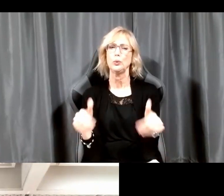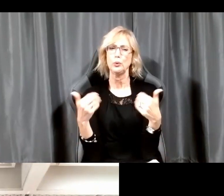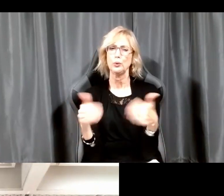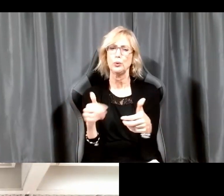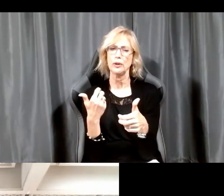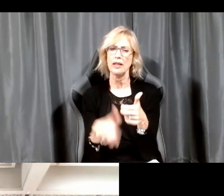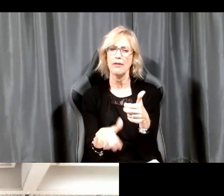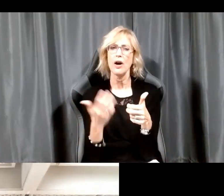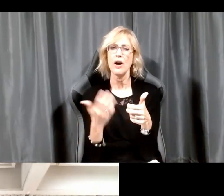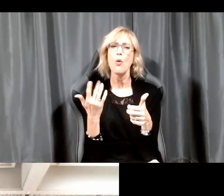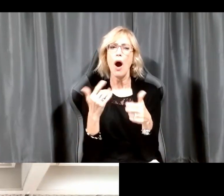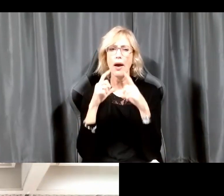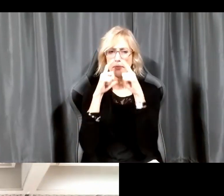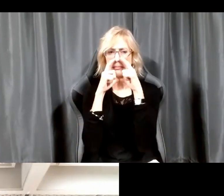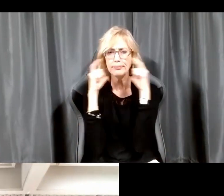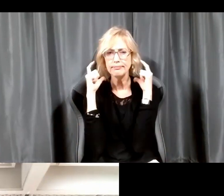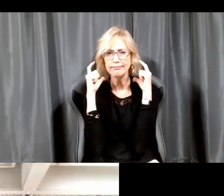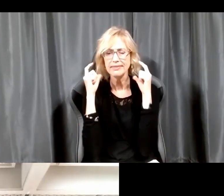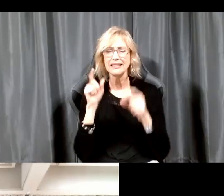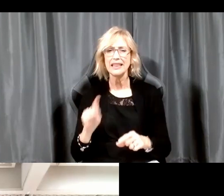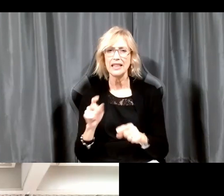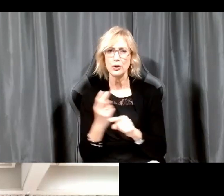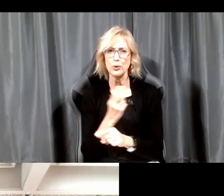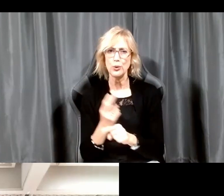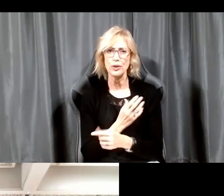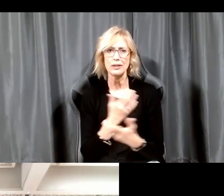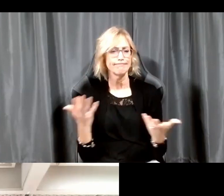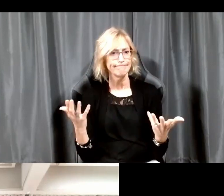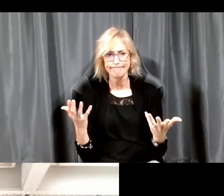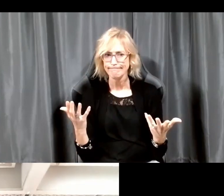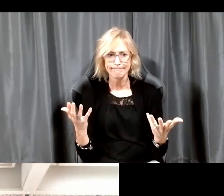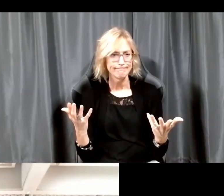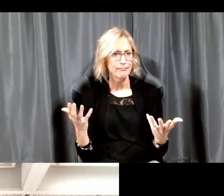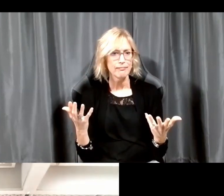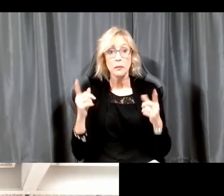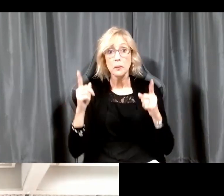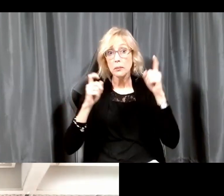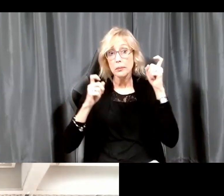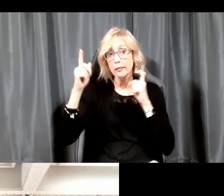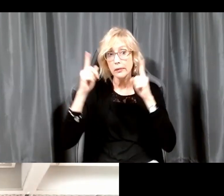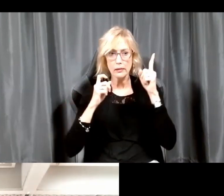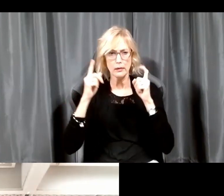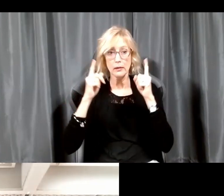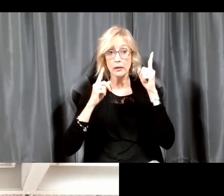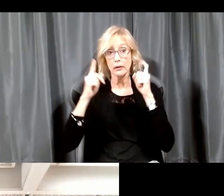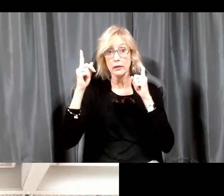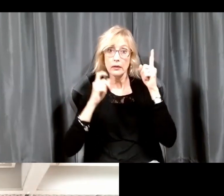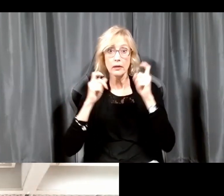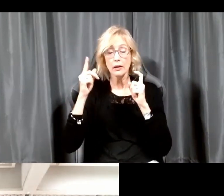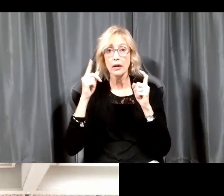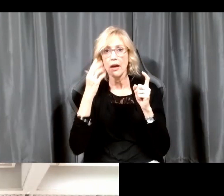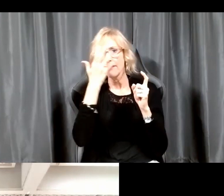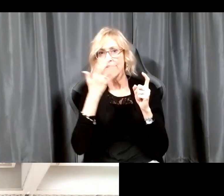because we all had to wear masks. And so facial expressions and facial recognition was